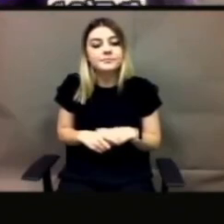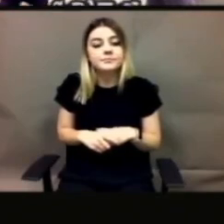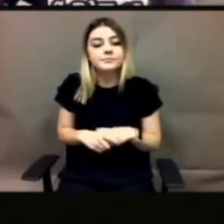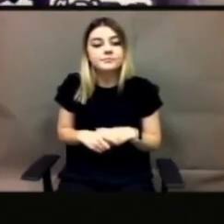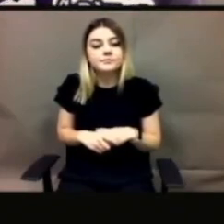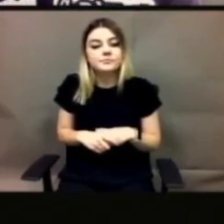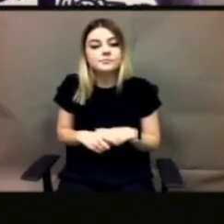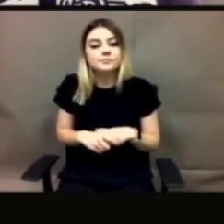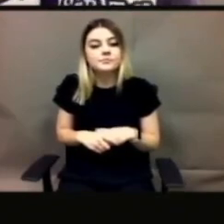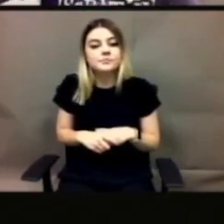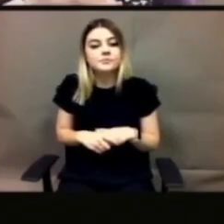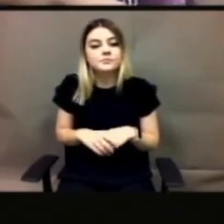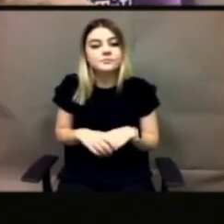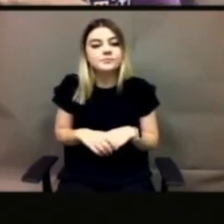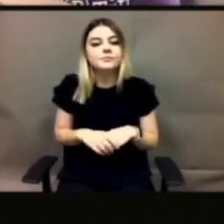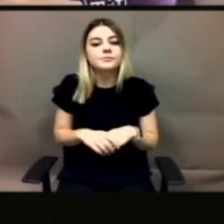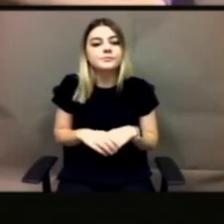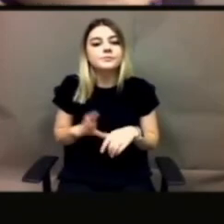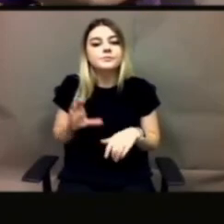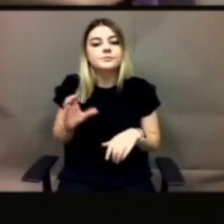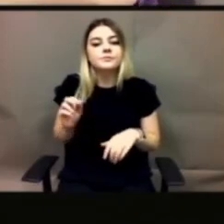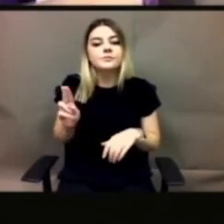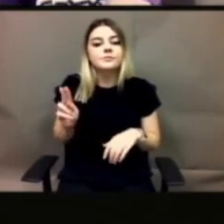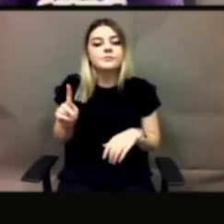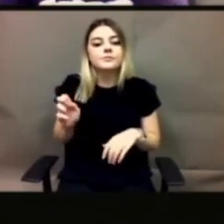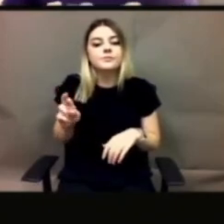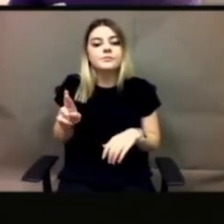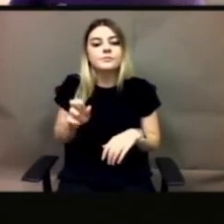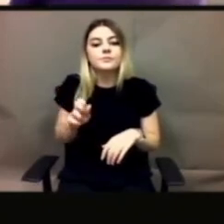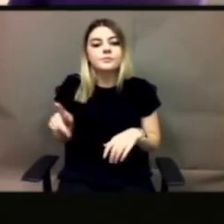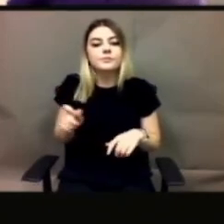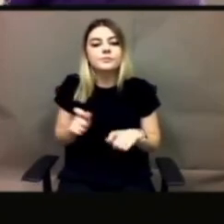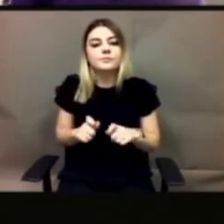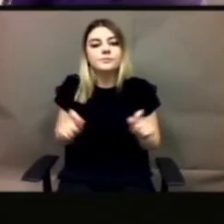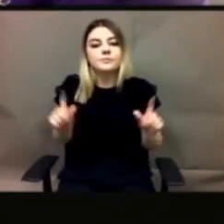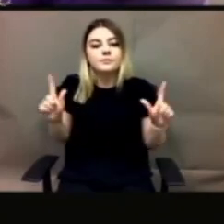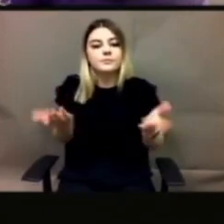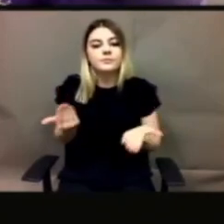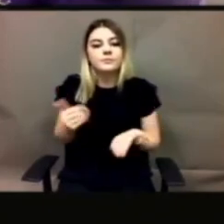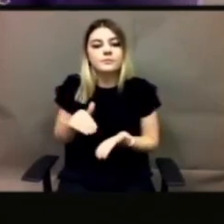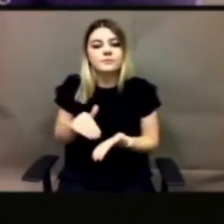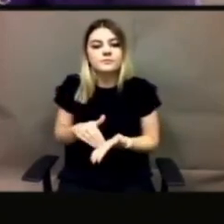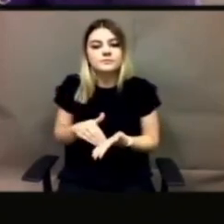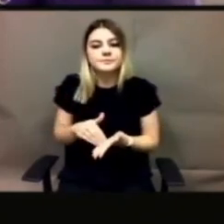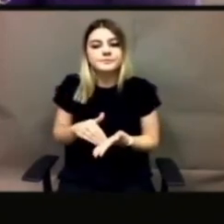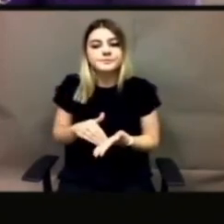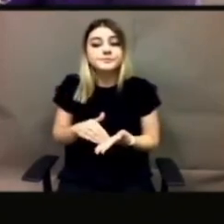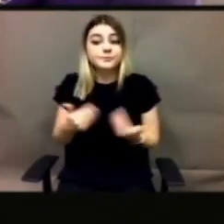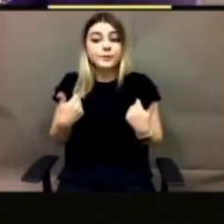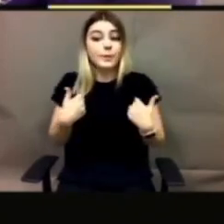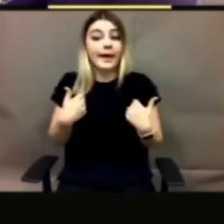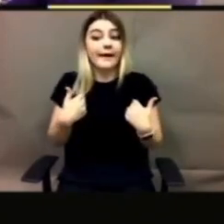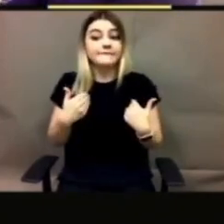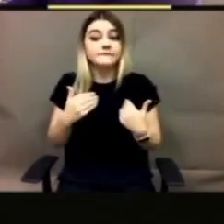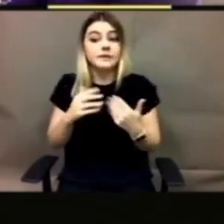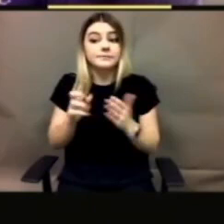to the counter app. Someone actually showed a really cool timing switch. And so I wanted y'all to see that there is a timer app. But so if I press now on